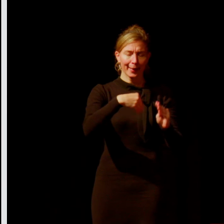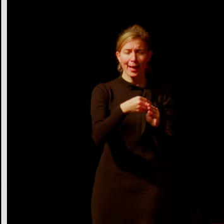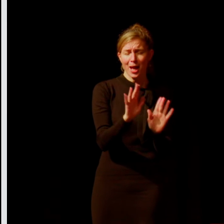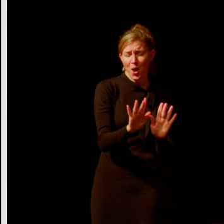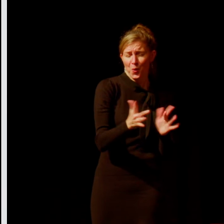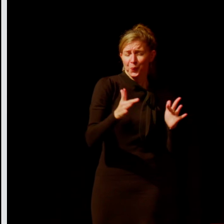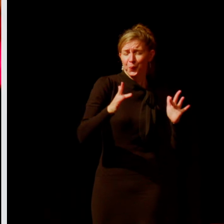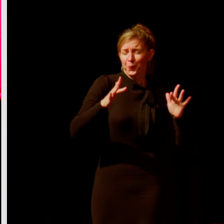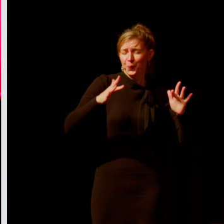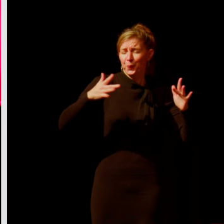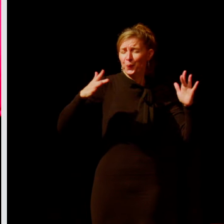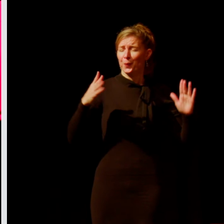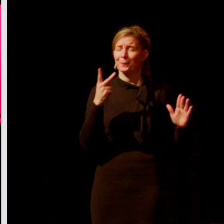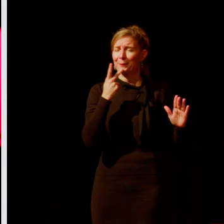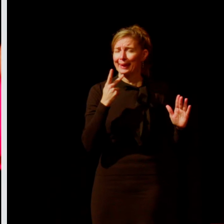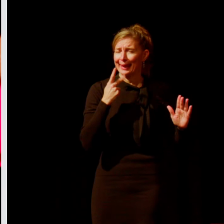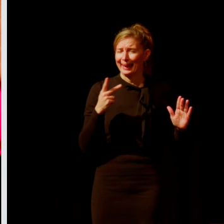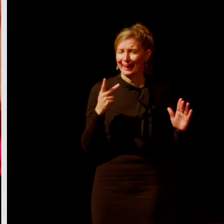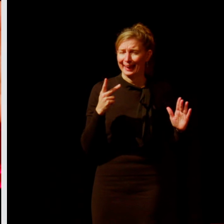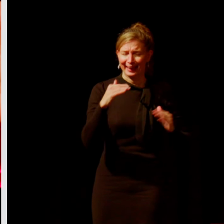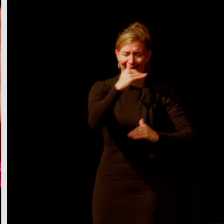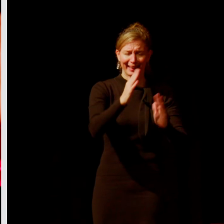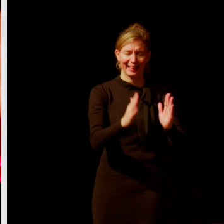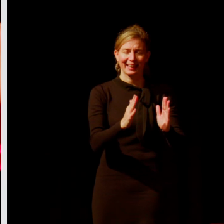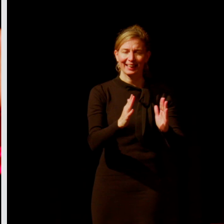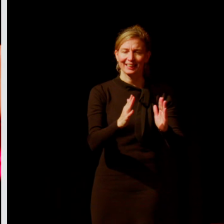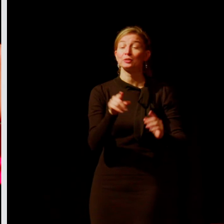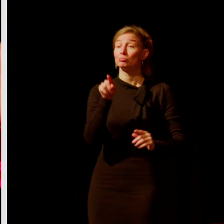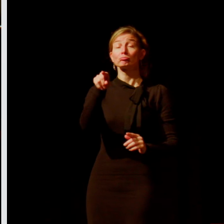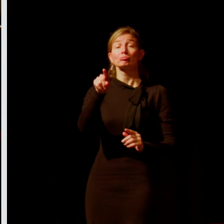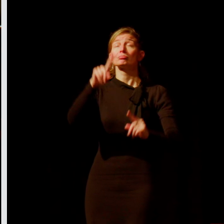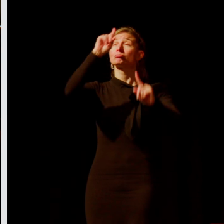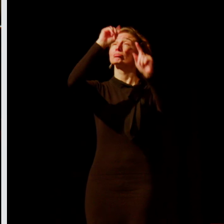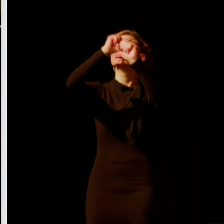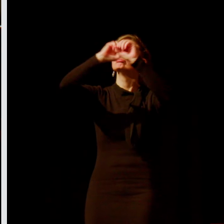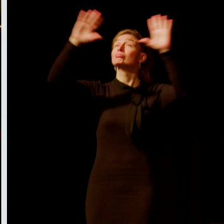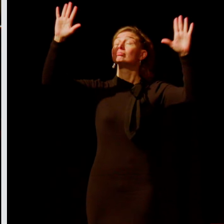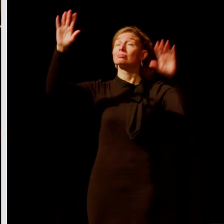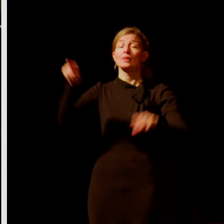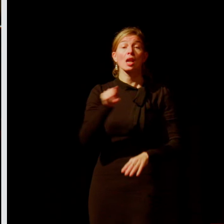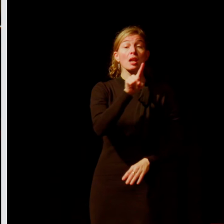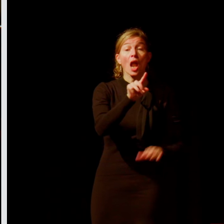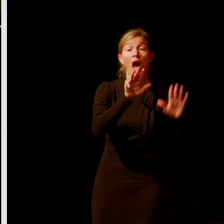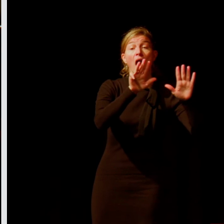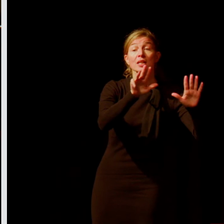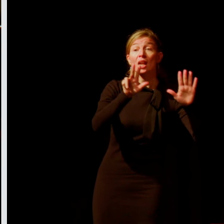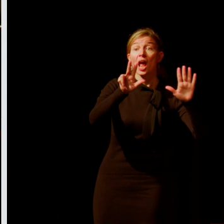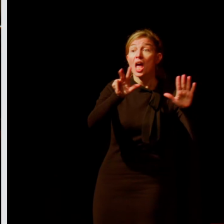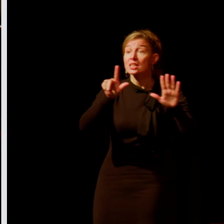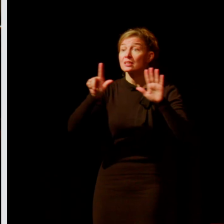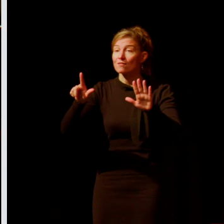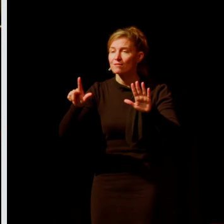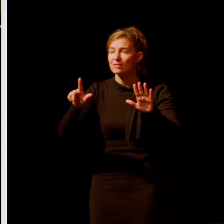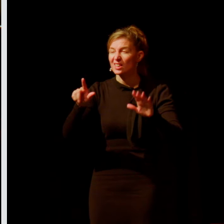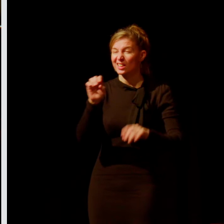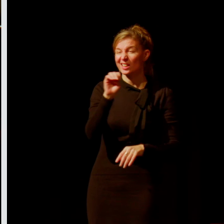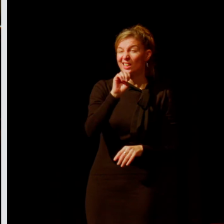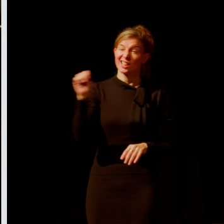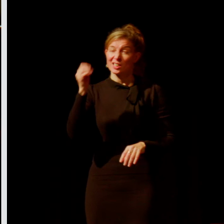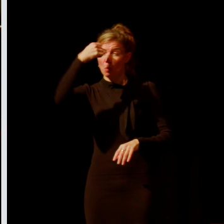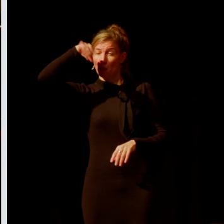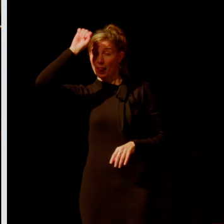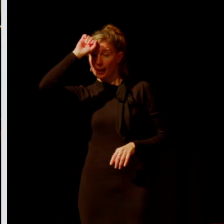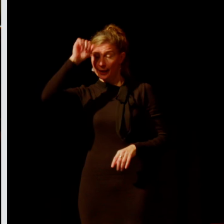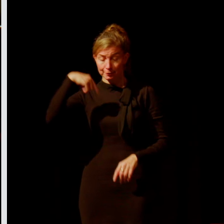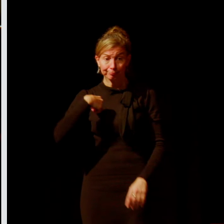plastic, delivered in a shiny pink box. It's 1987, East Berlin. I'm 11